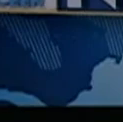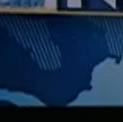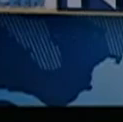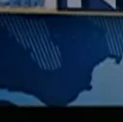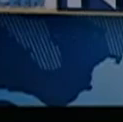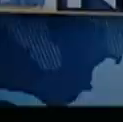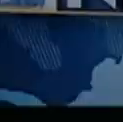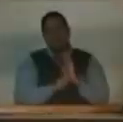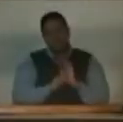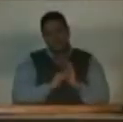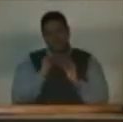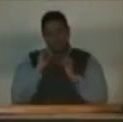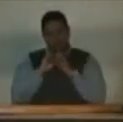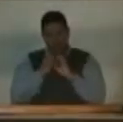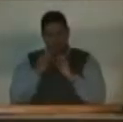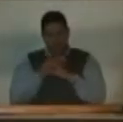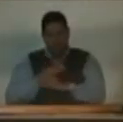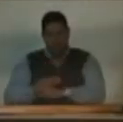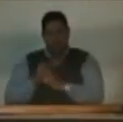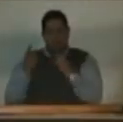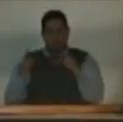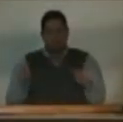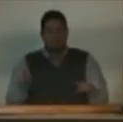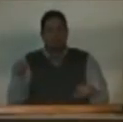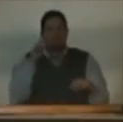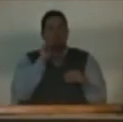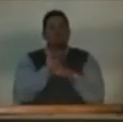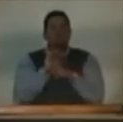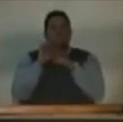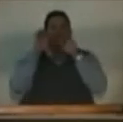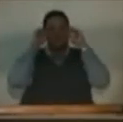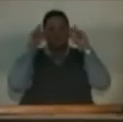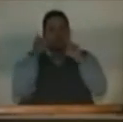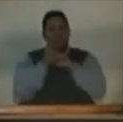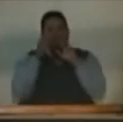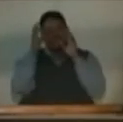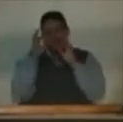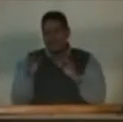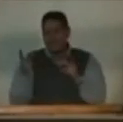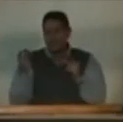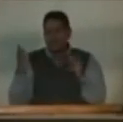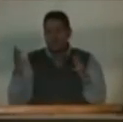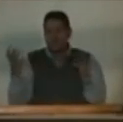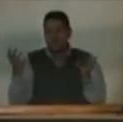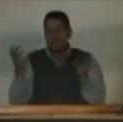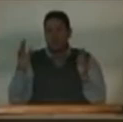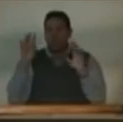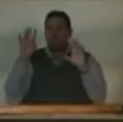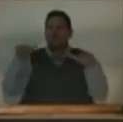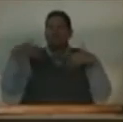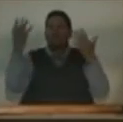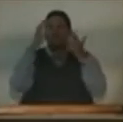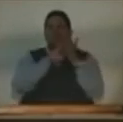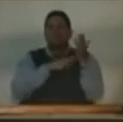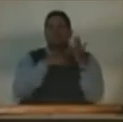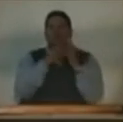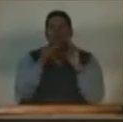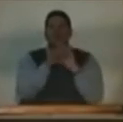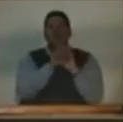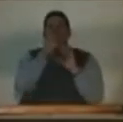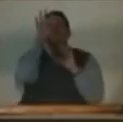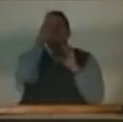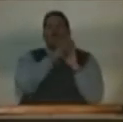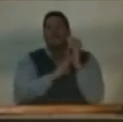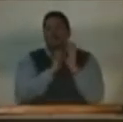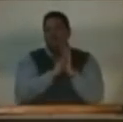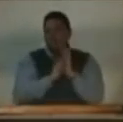examinations. The Ministry of Education has made the decision to reschedule the sitting of the grade 4 literacy and